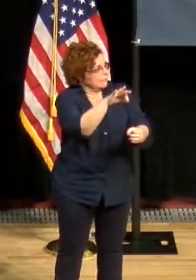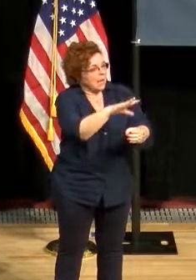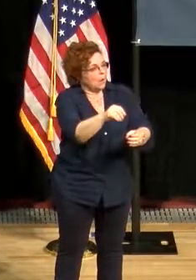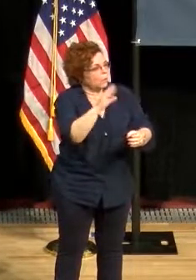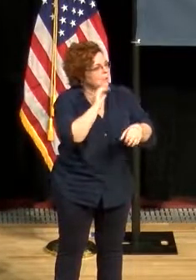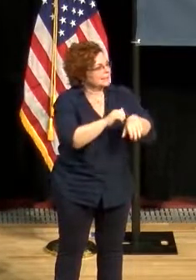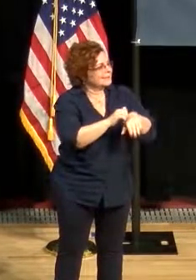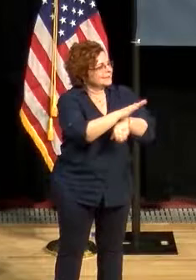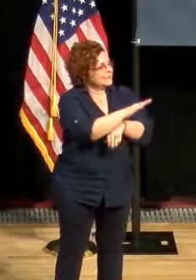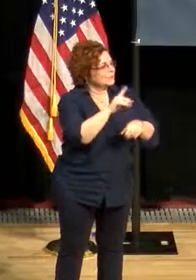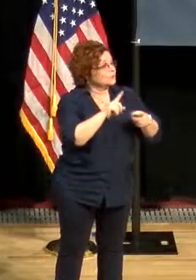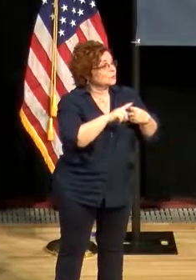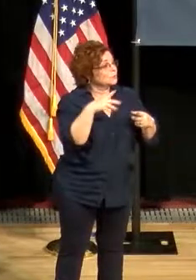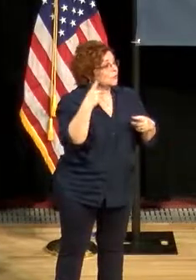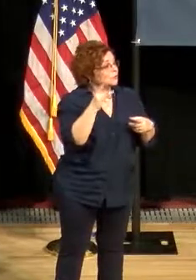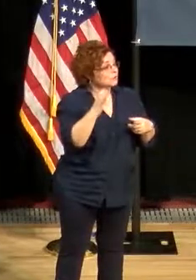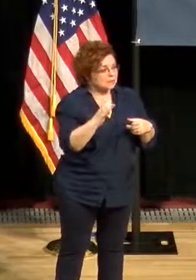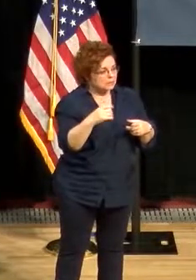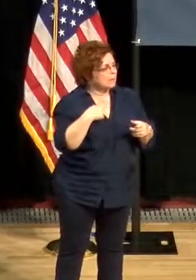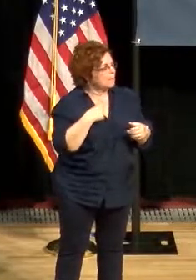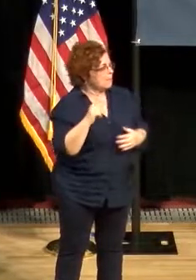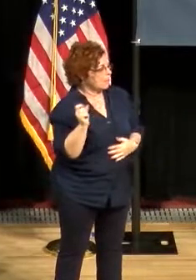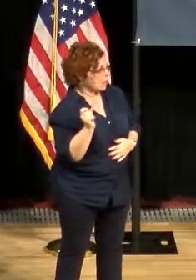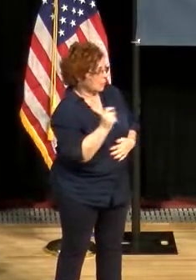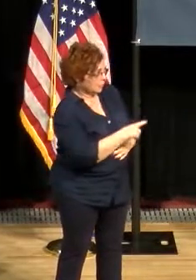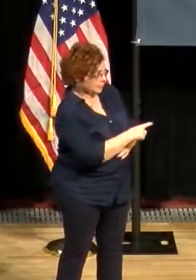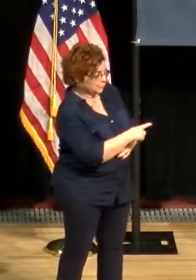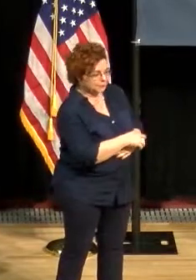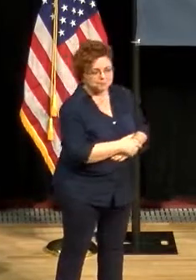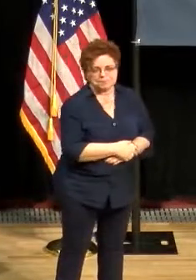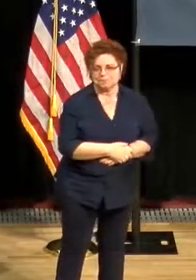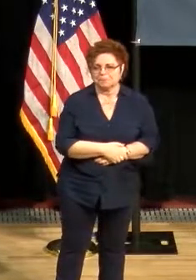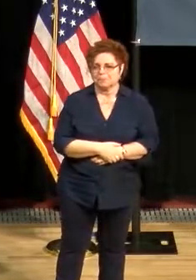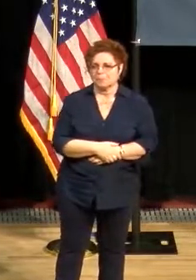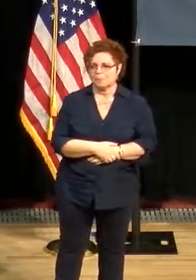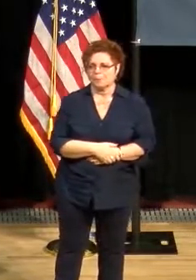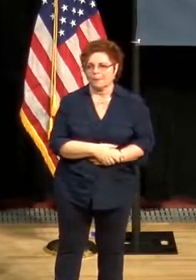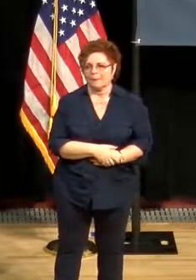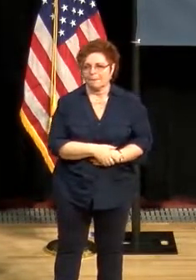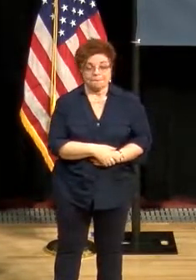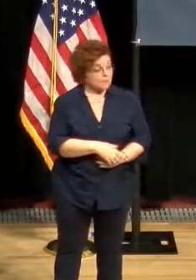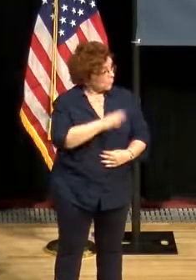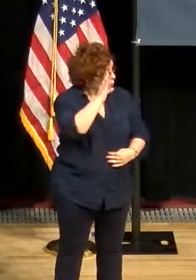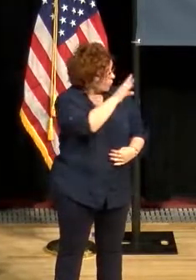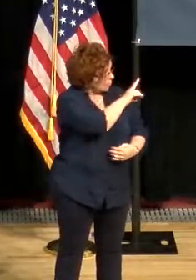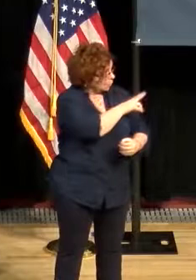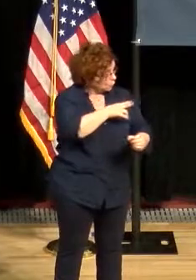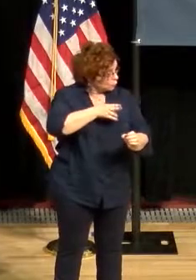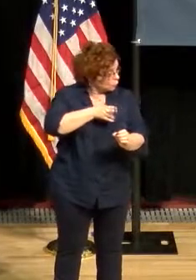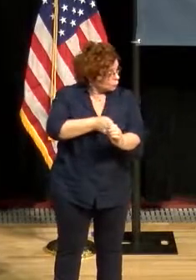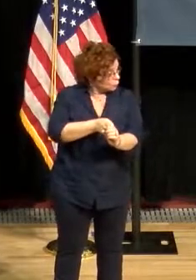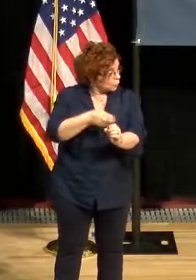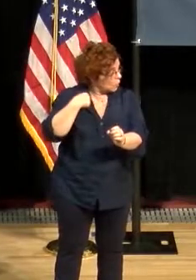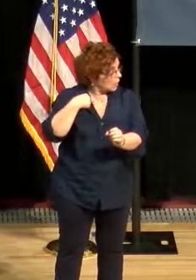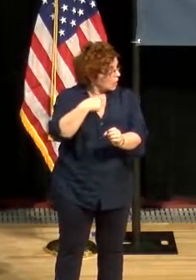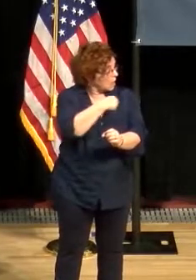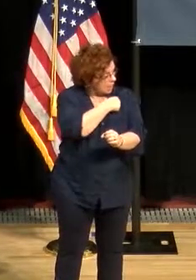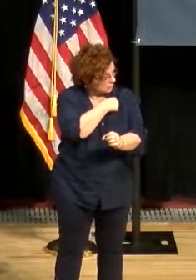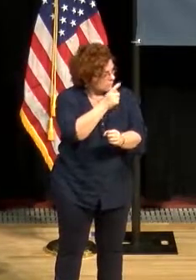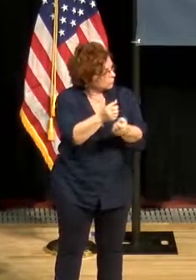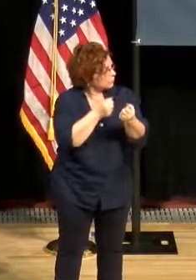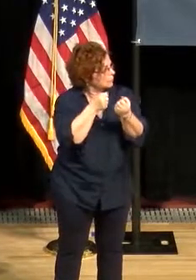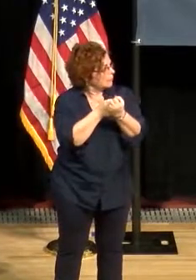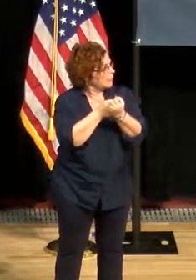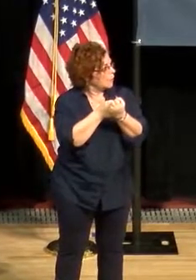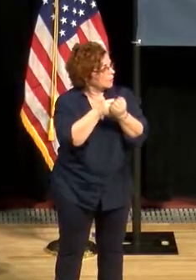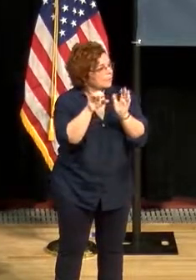can send it to Washington. My question to you is, will you join us in support